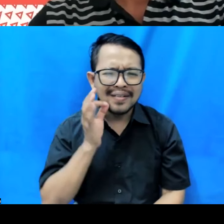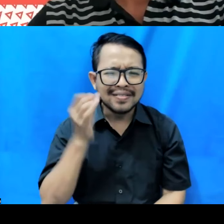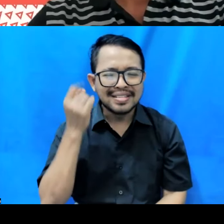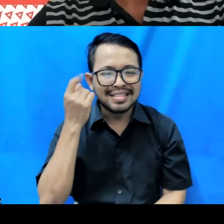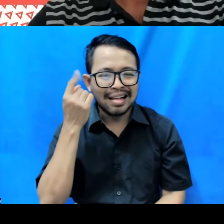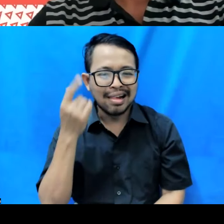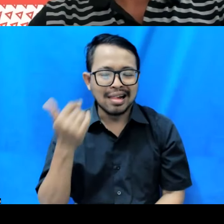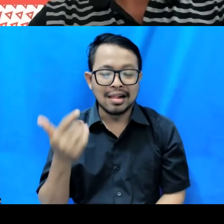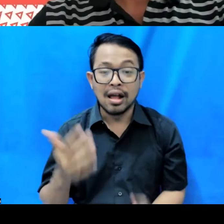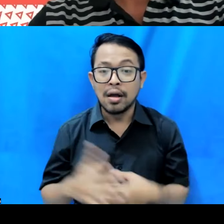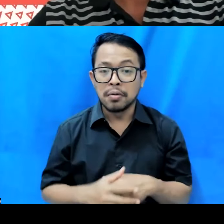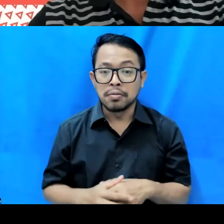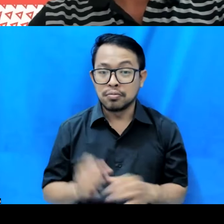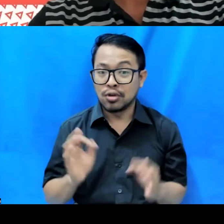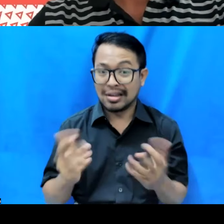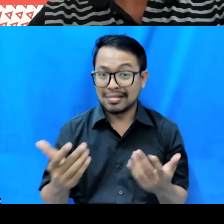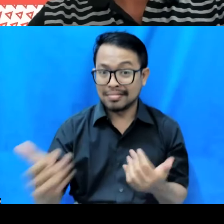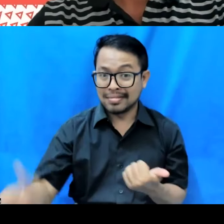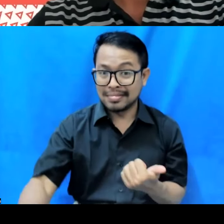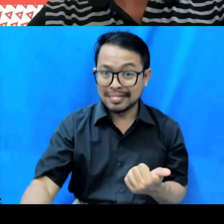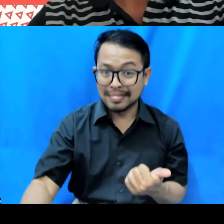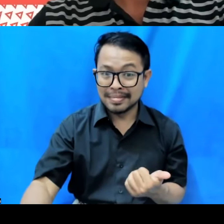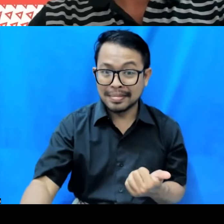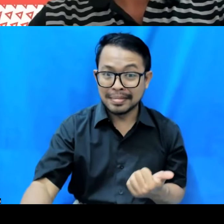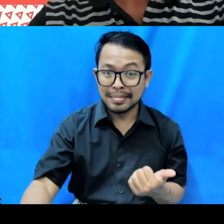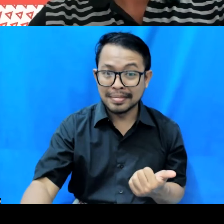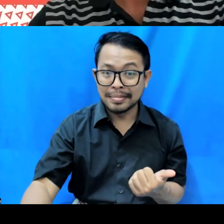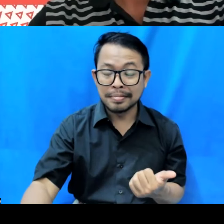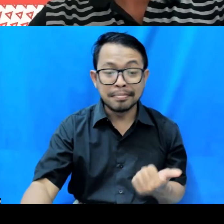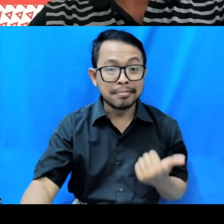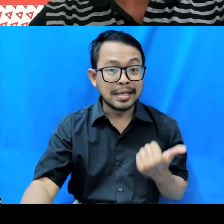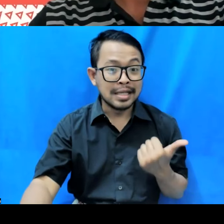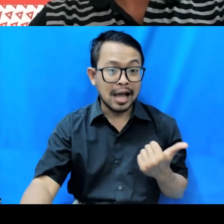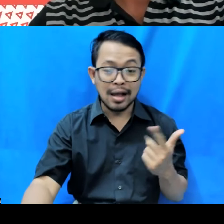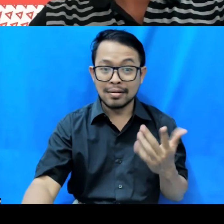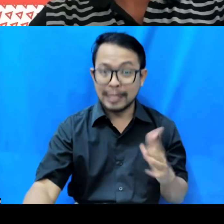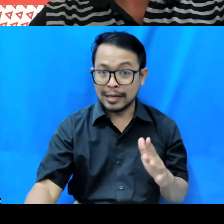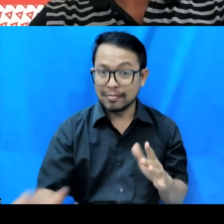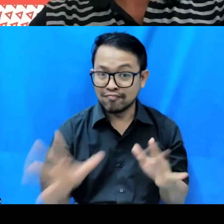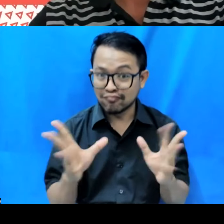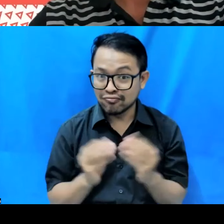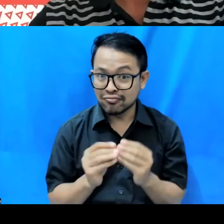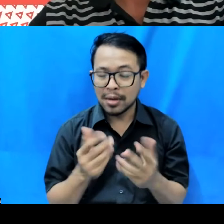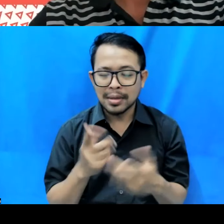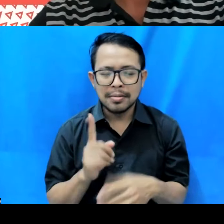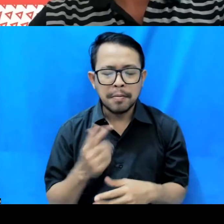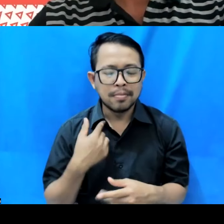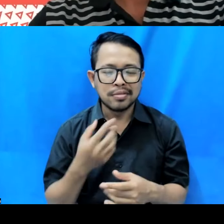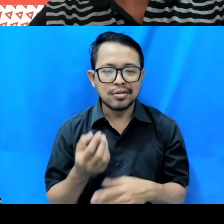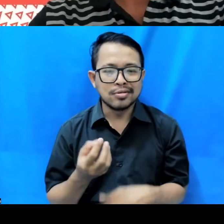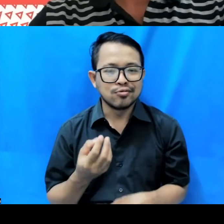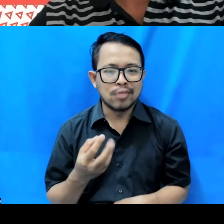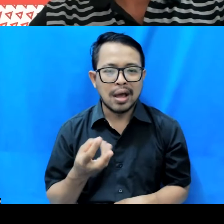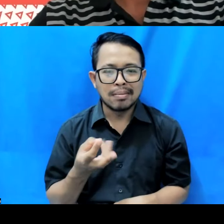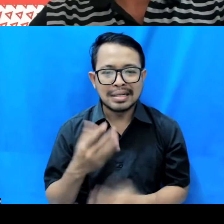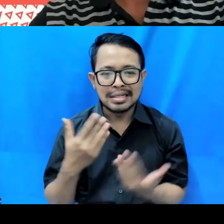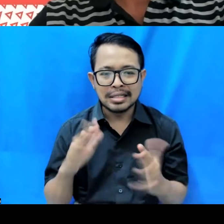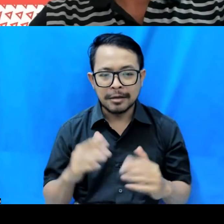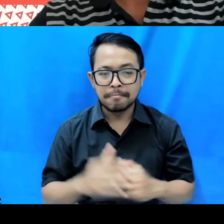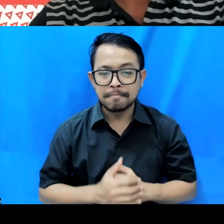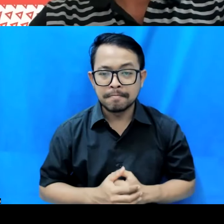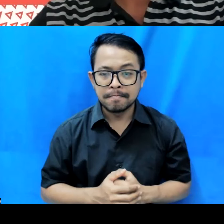So yeah, I have a bit of difficulty with my signal. Could you please wrap up your comments?